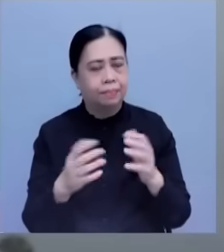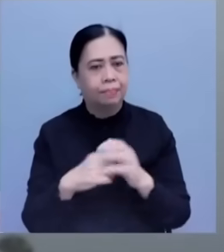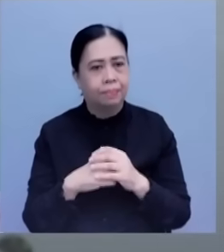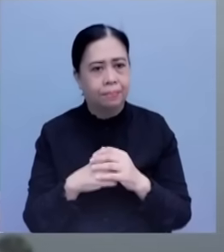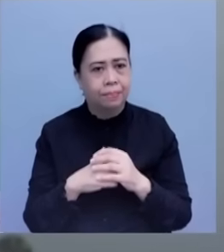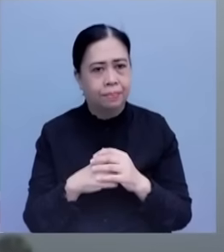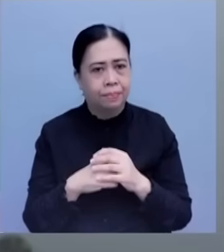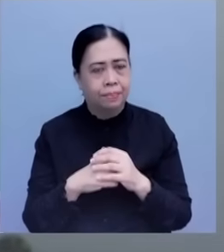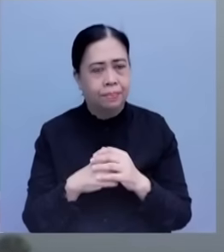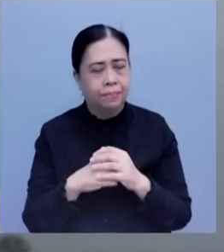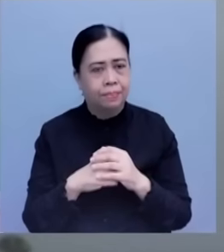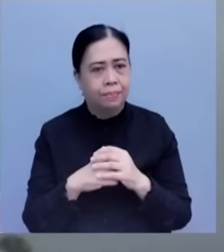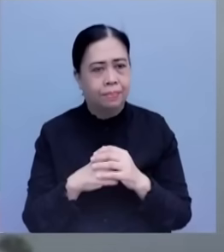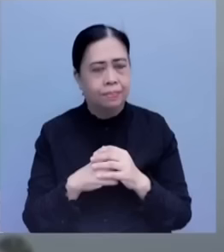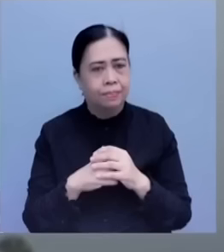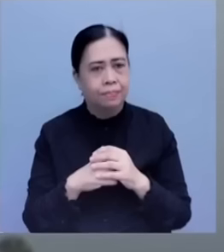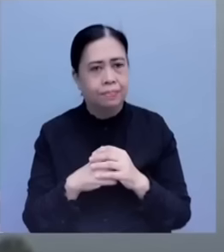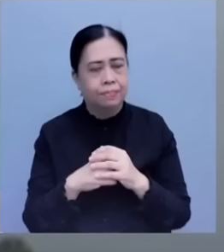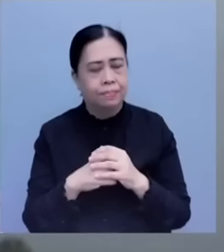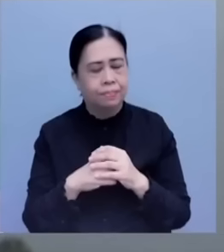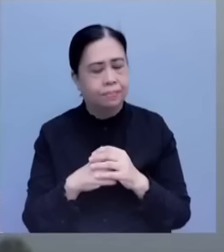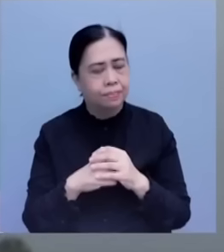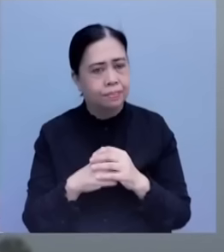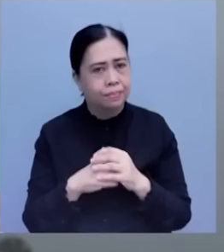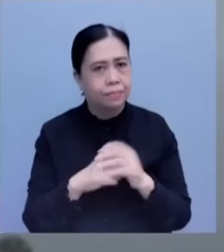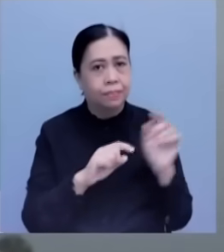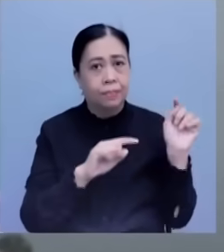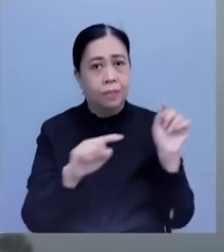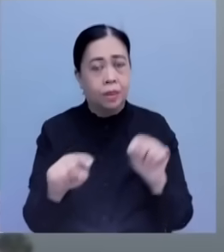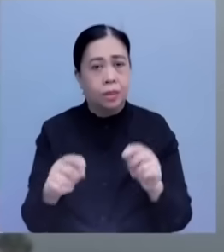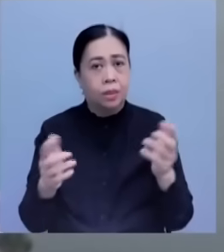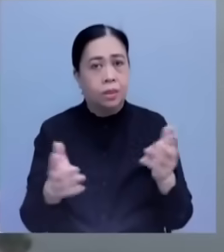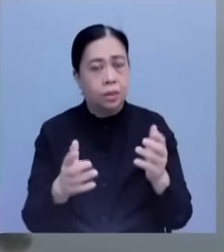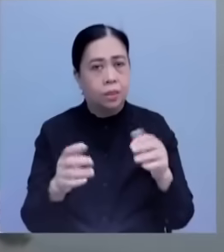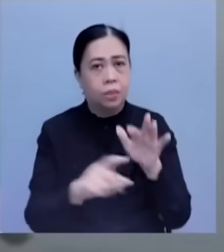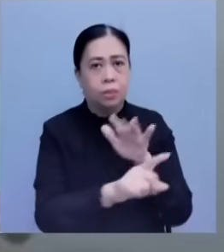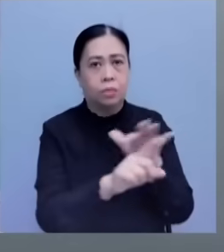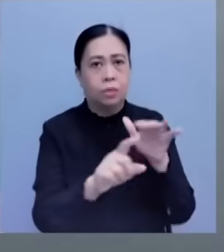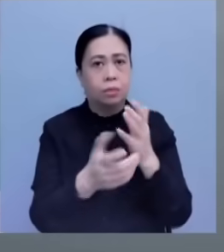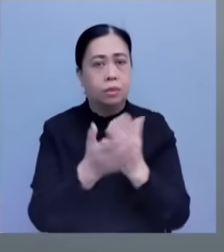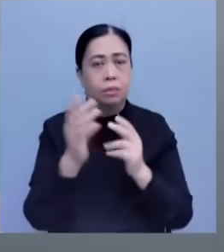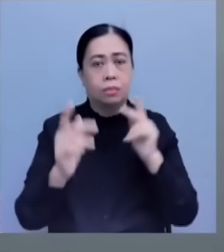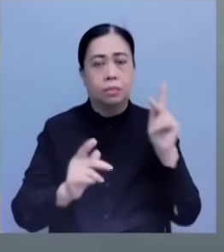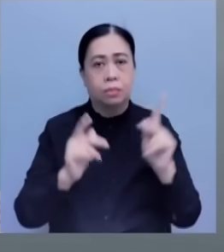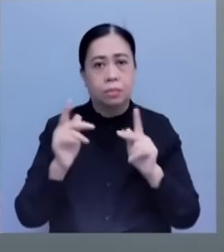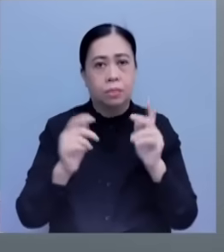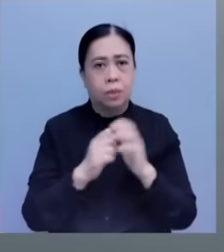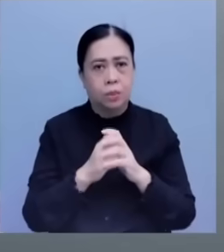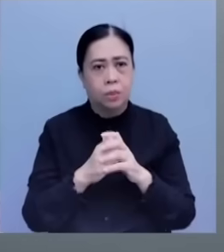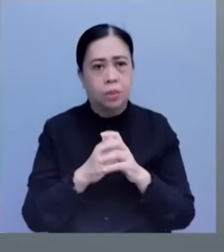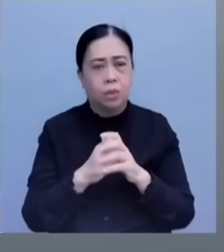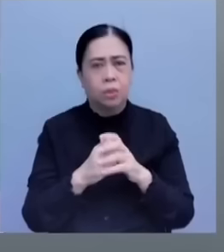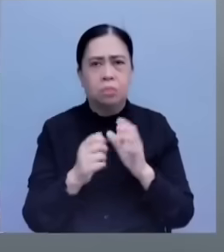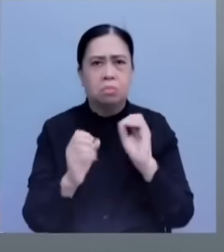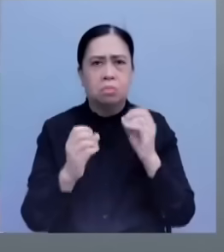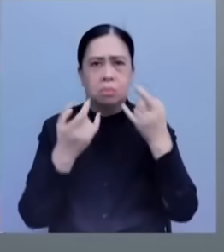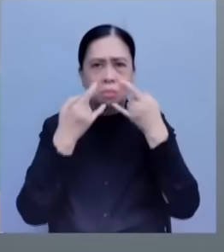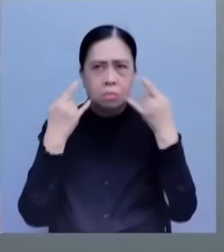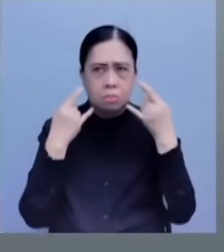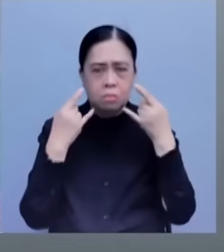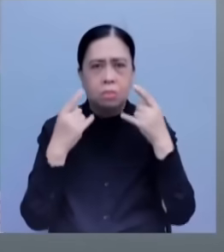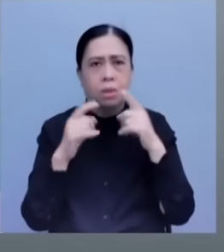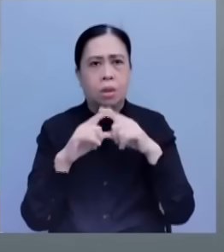in Batangas. And on the way here, Carmina, we've observed some residents are not wearing masks, while